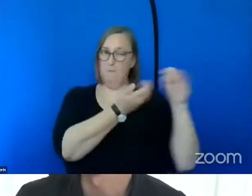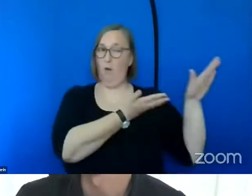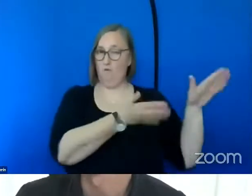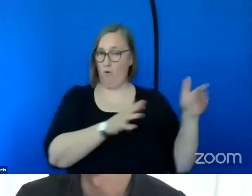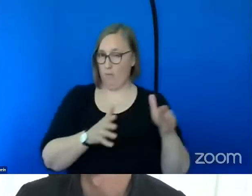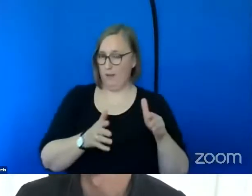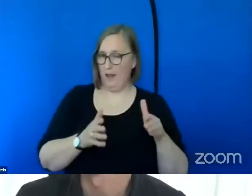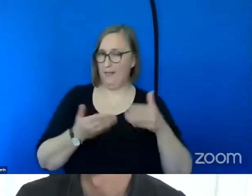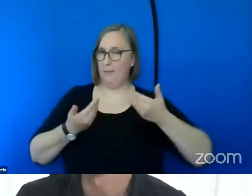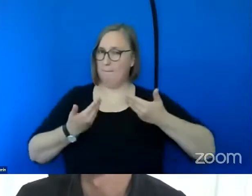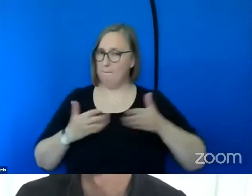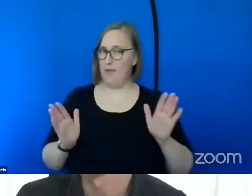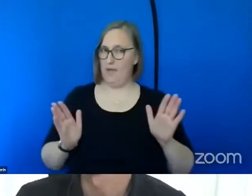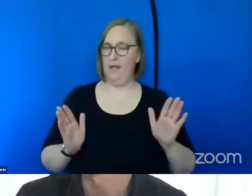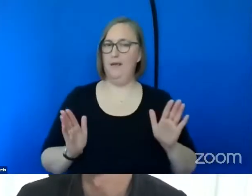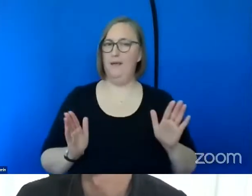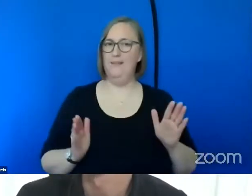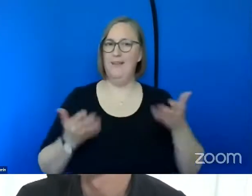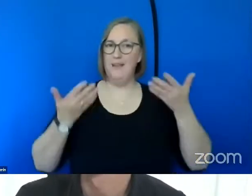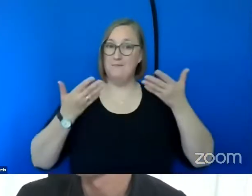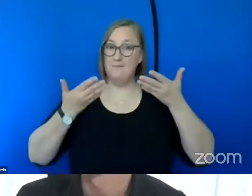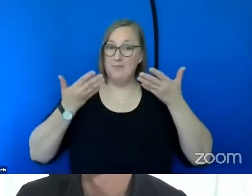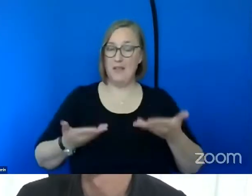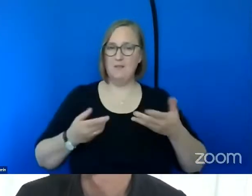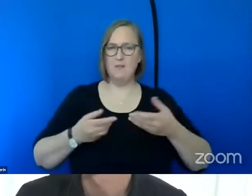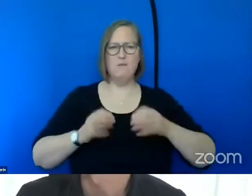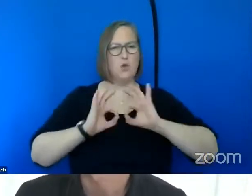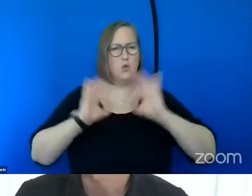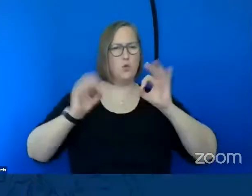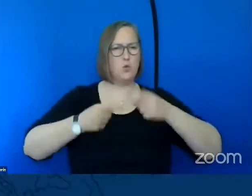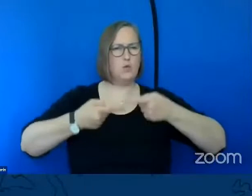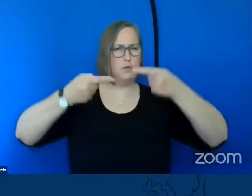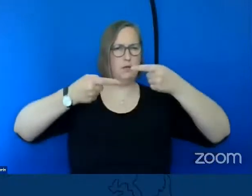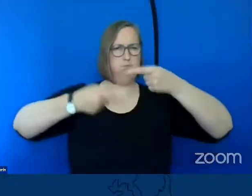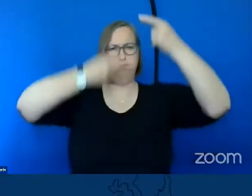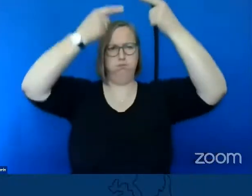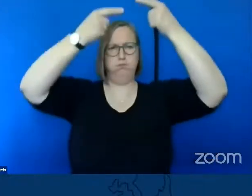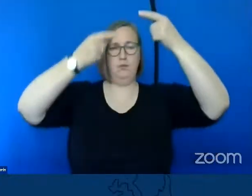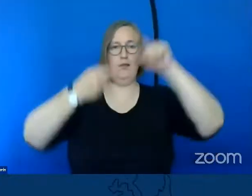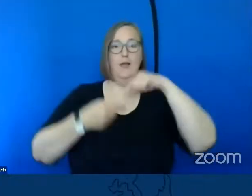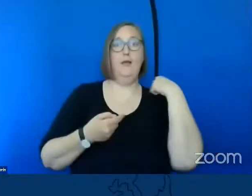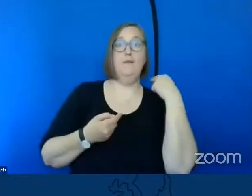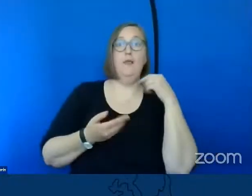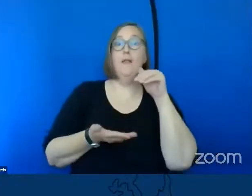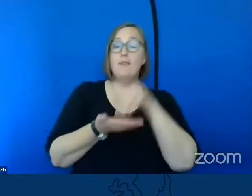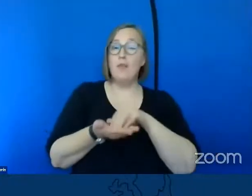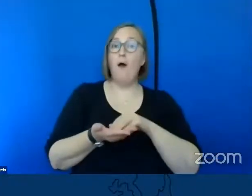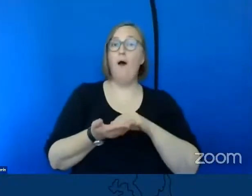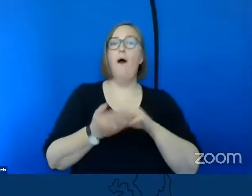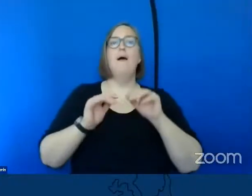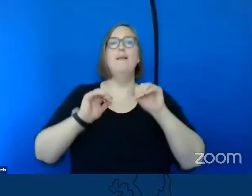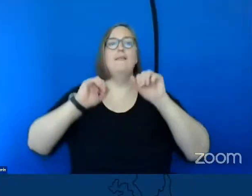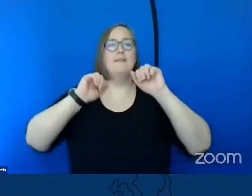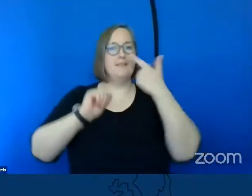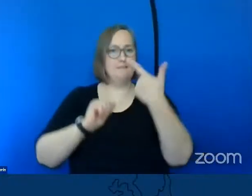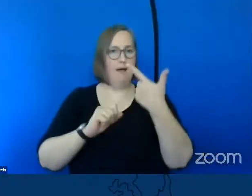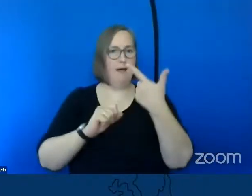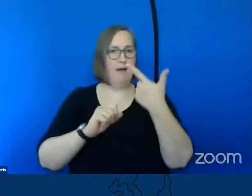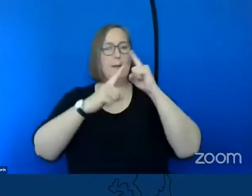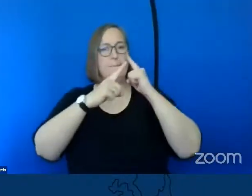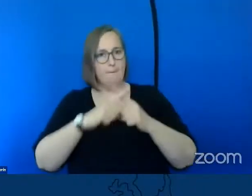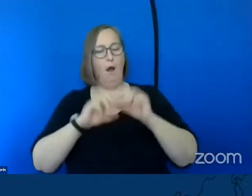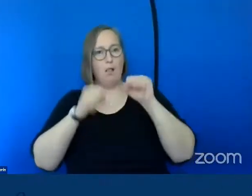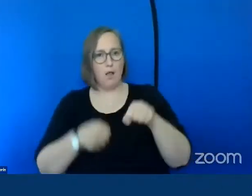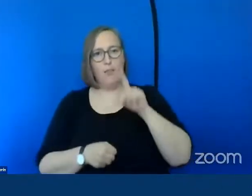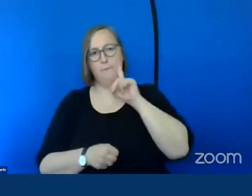to test not only the smart tech, but also the pilots themselves in this next race. Yes, so it's a combination